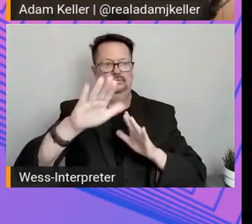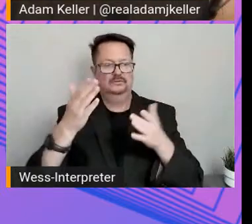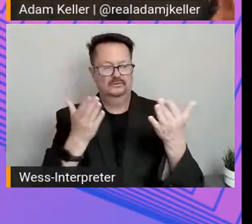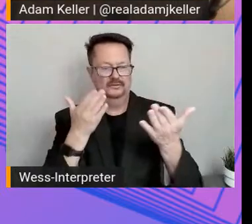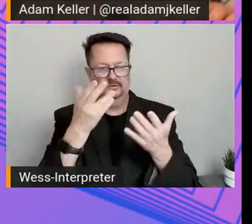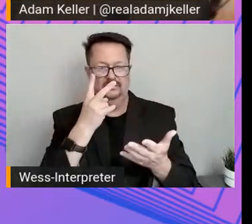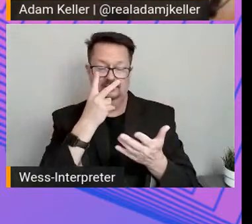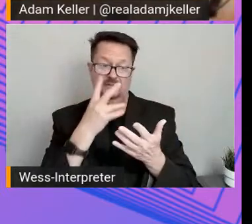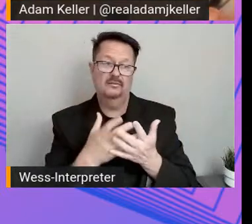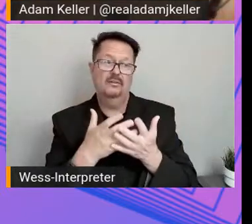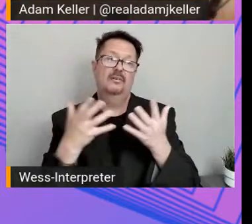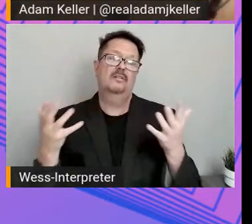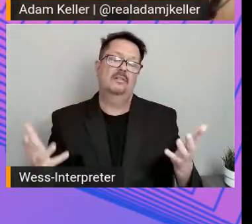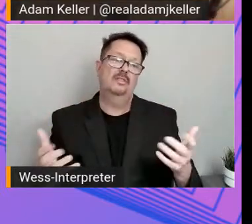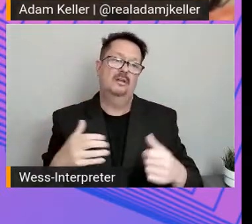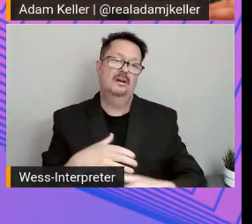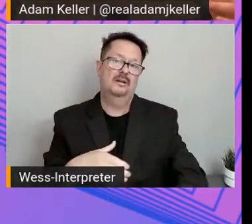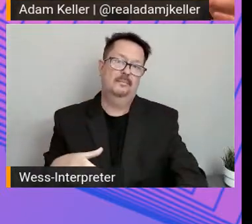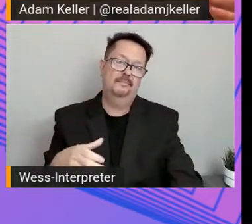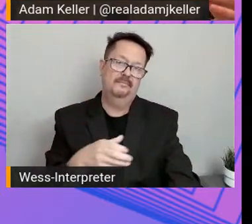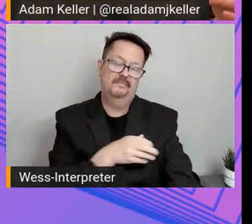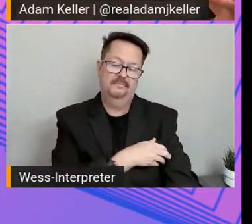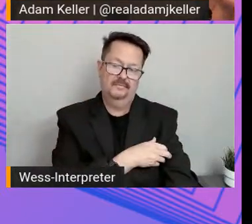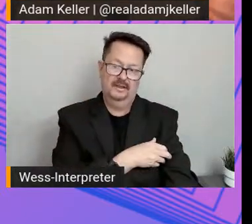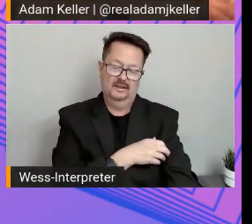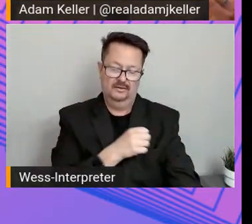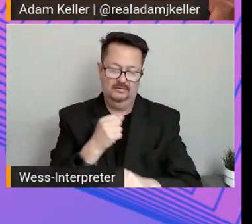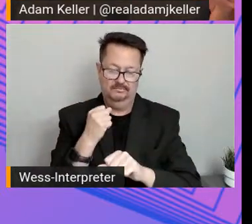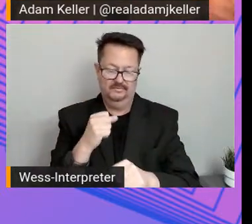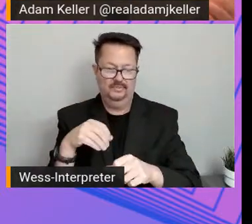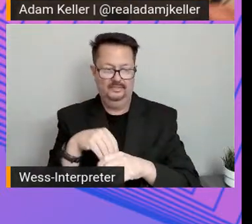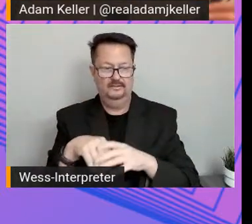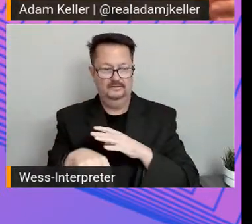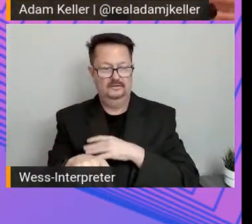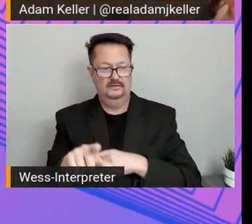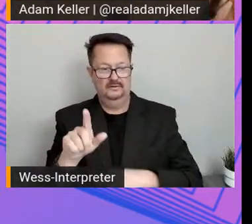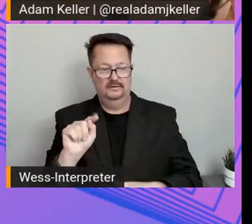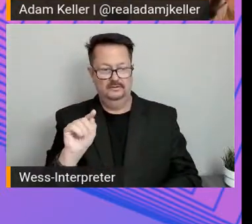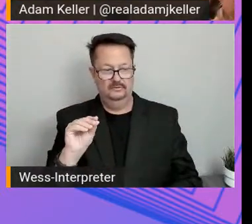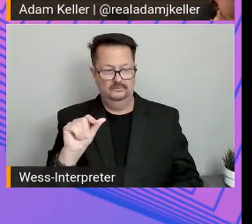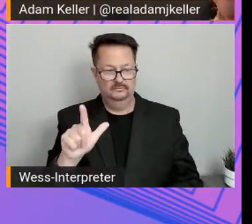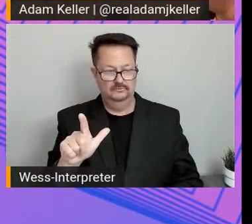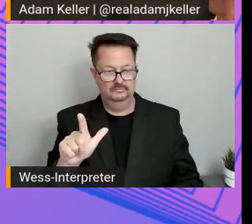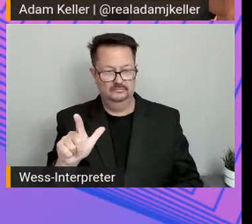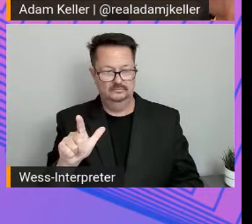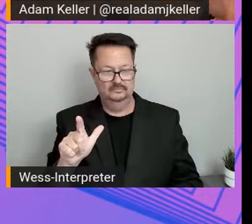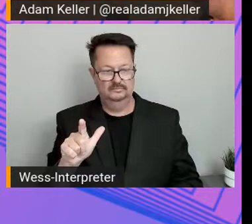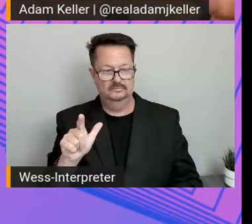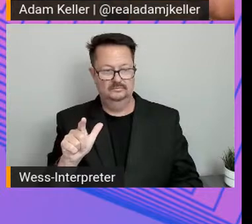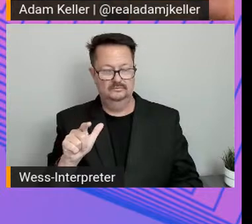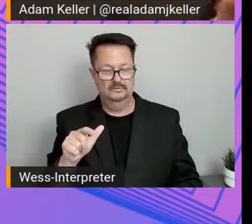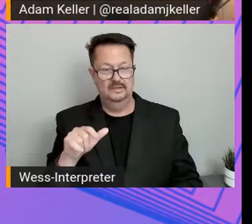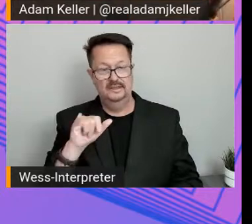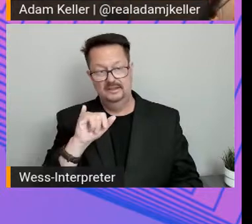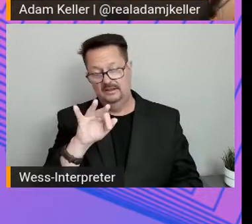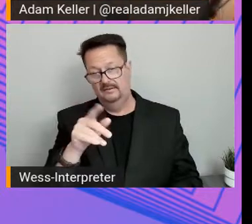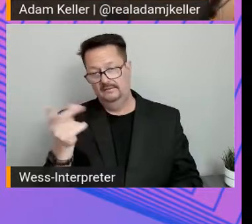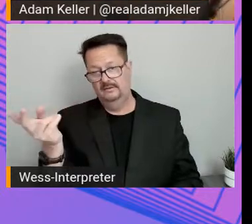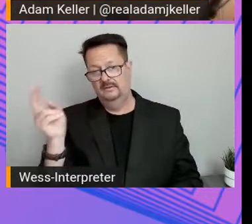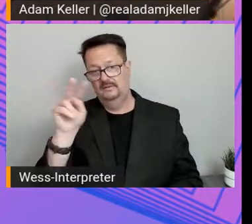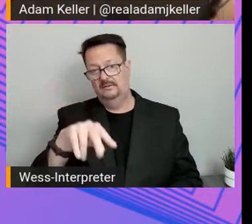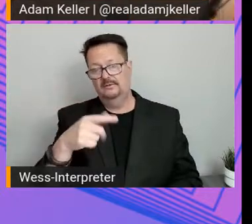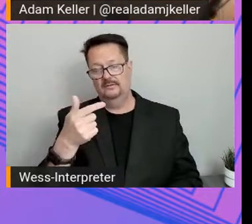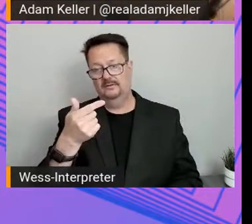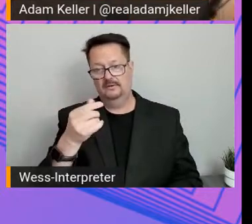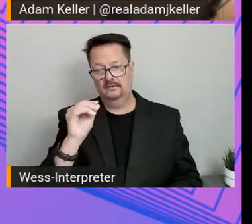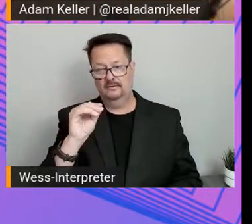a lot of power built into this tool, and it can take you a long way. We have, if you go to the Copilot